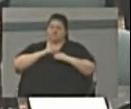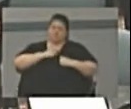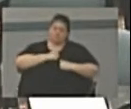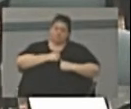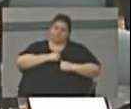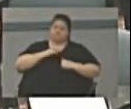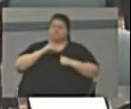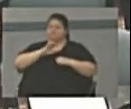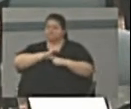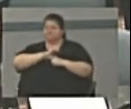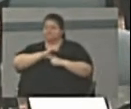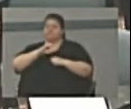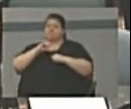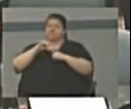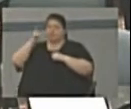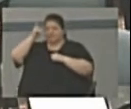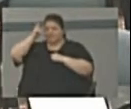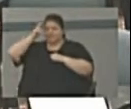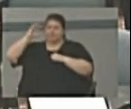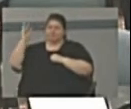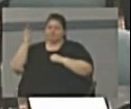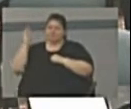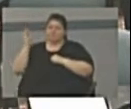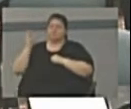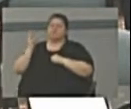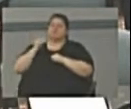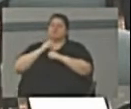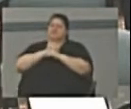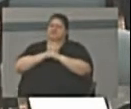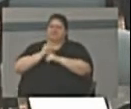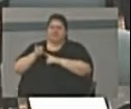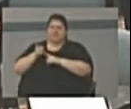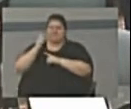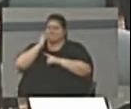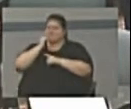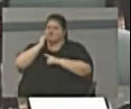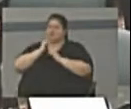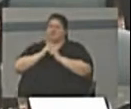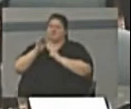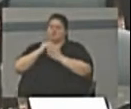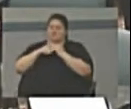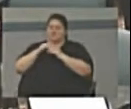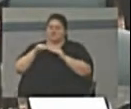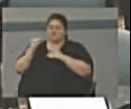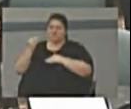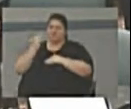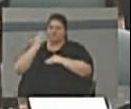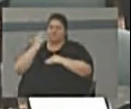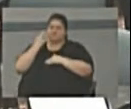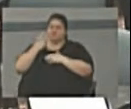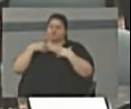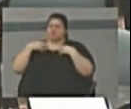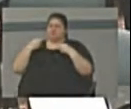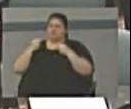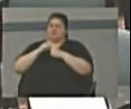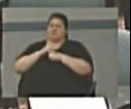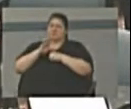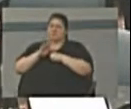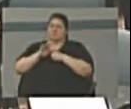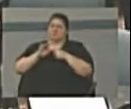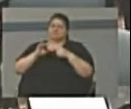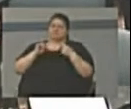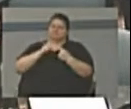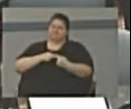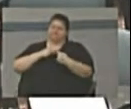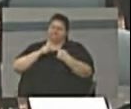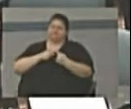law enforcement community, and fire and rescue. Defend them day by day with your heavenly grace, strengthen them in their trials and temptations, give them courage to face the